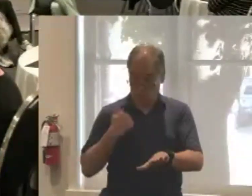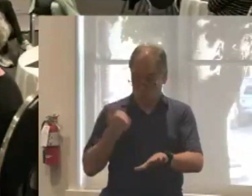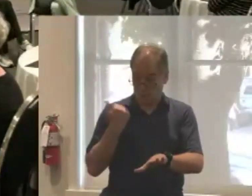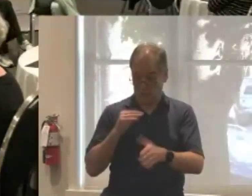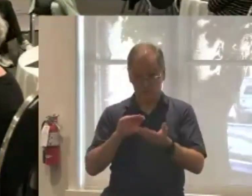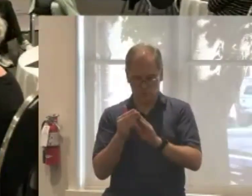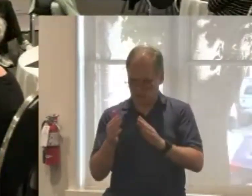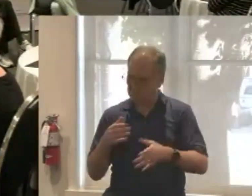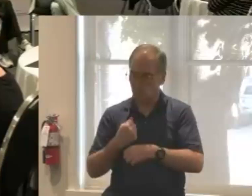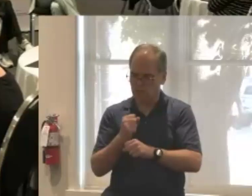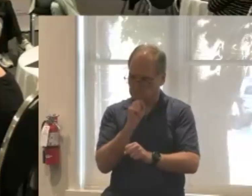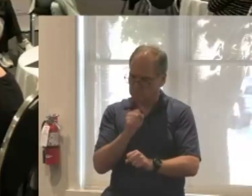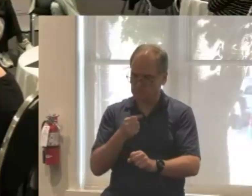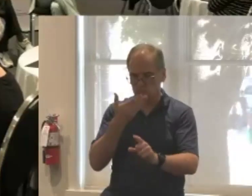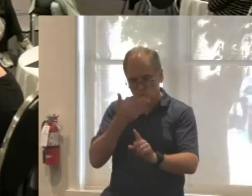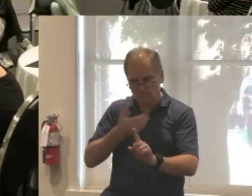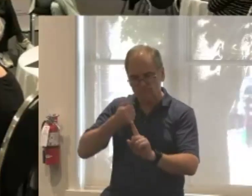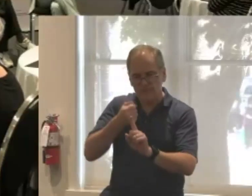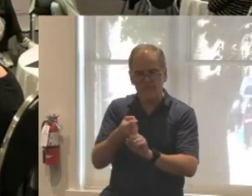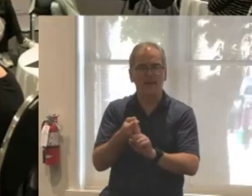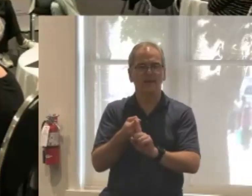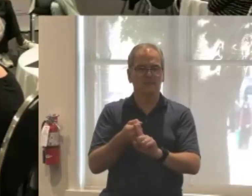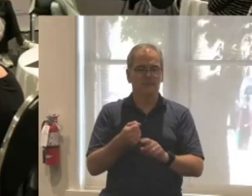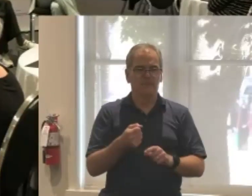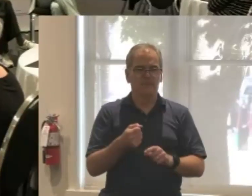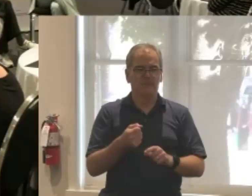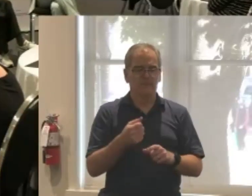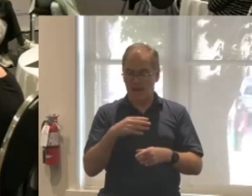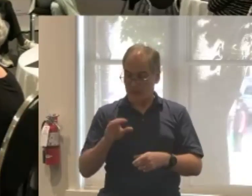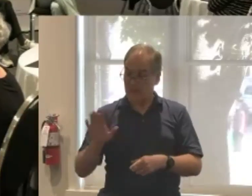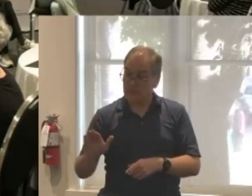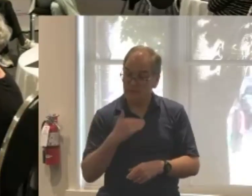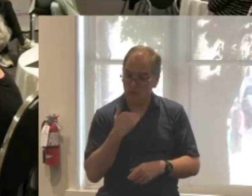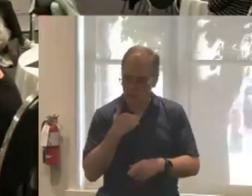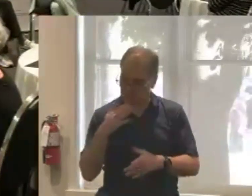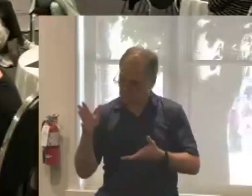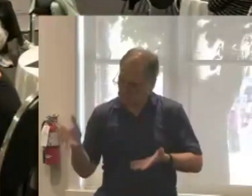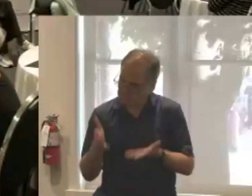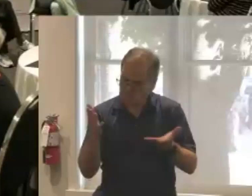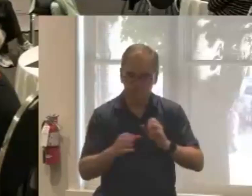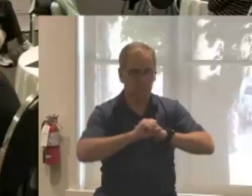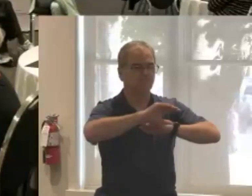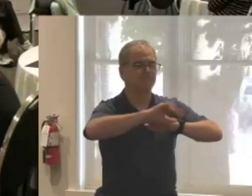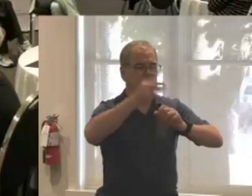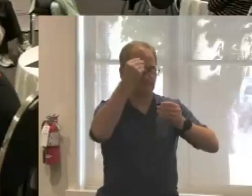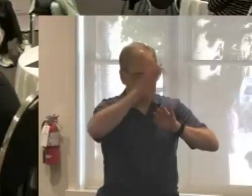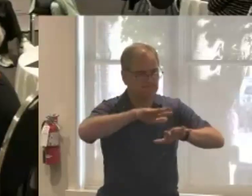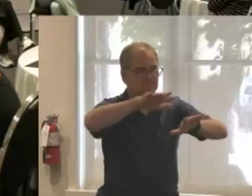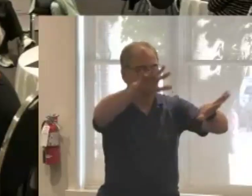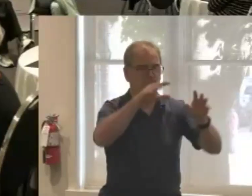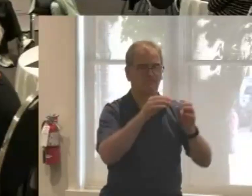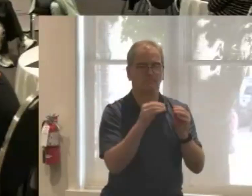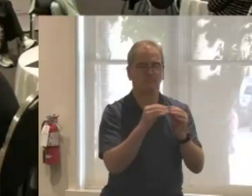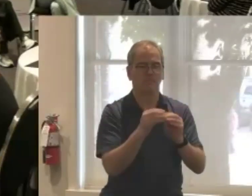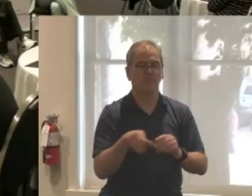her unique perspective to amplify diverse voices. She firmly believes that fostering